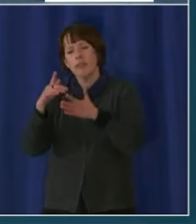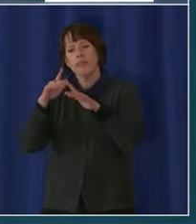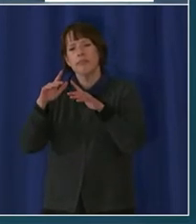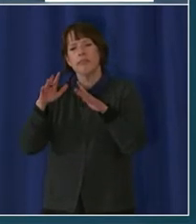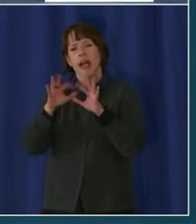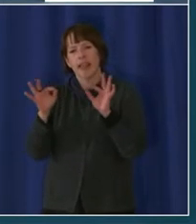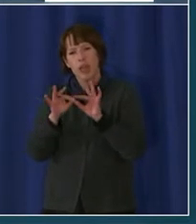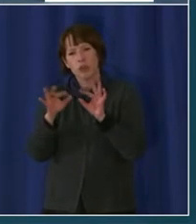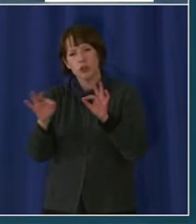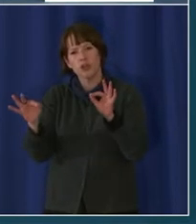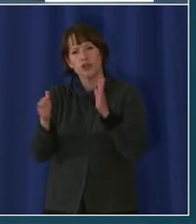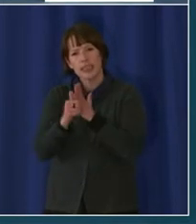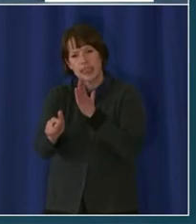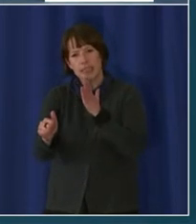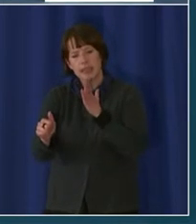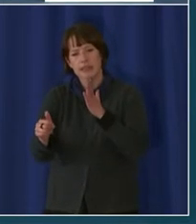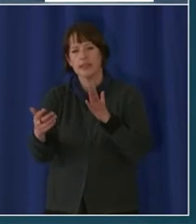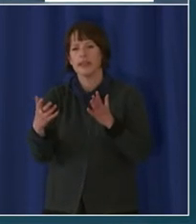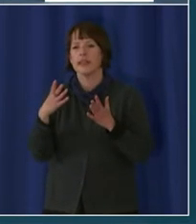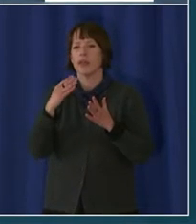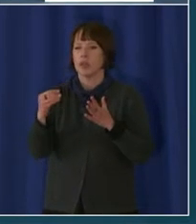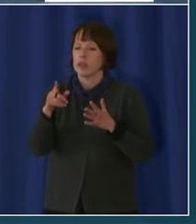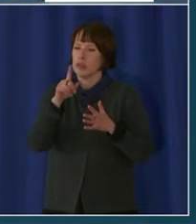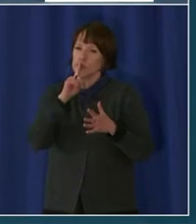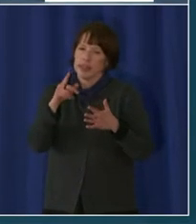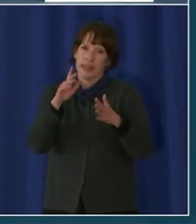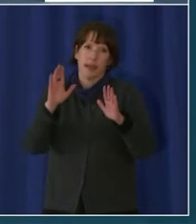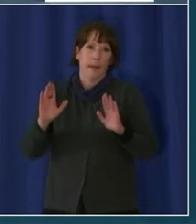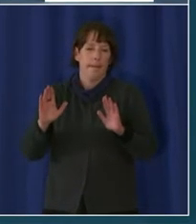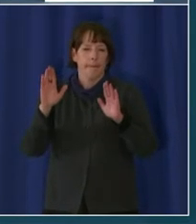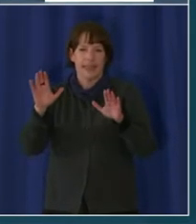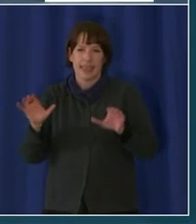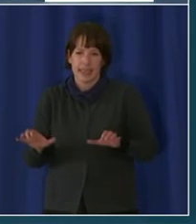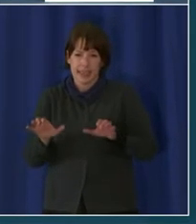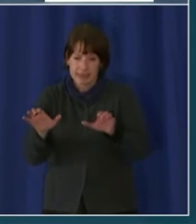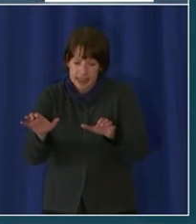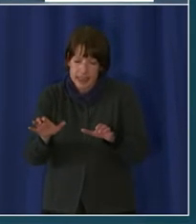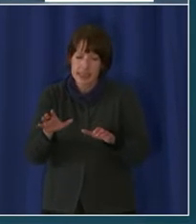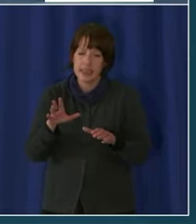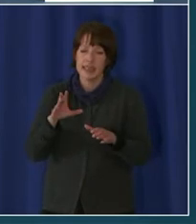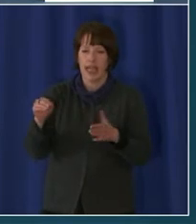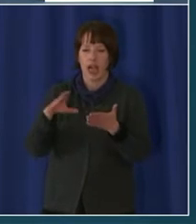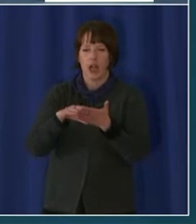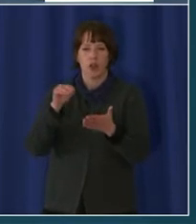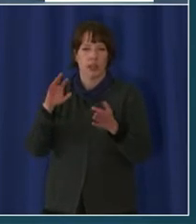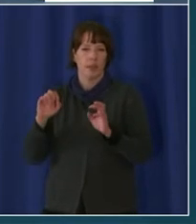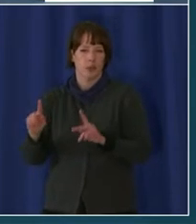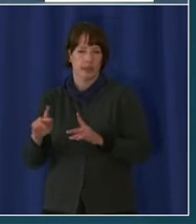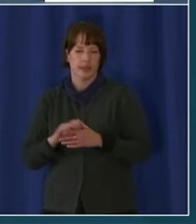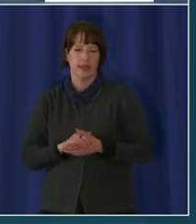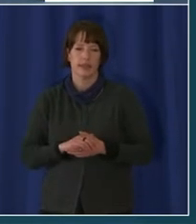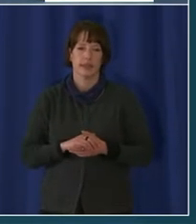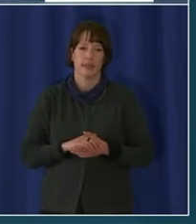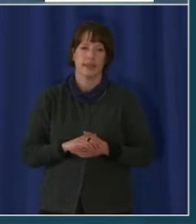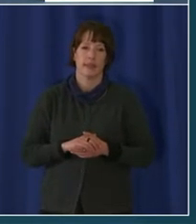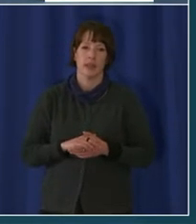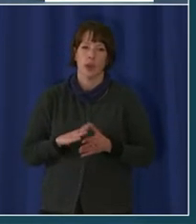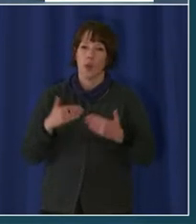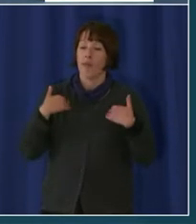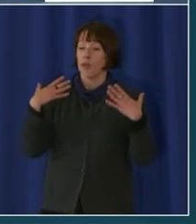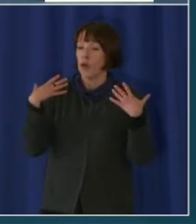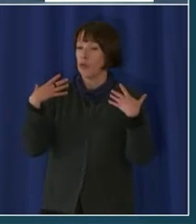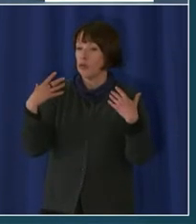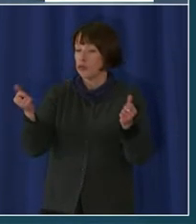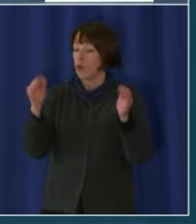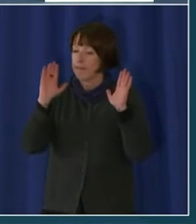skills alongside really rich, engaging, hands-on activities and learning. There's a strong focus